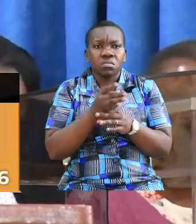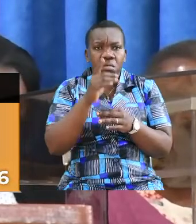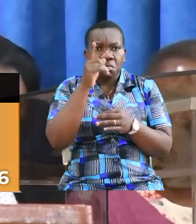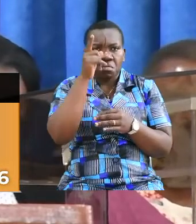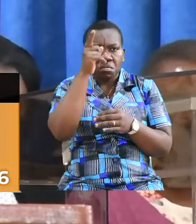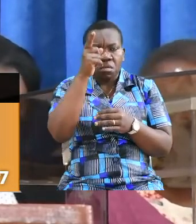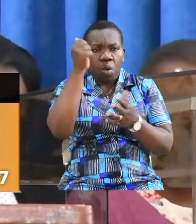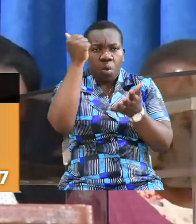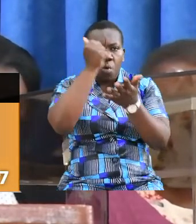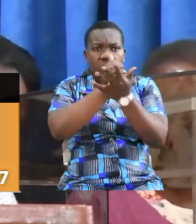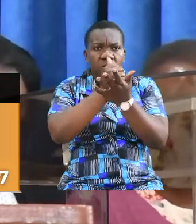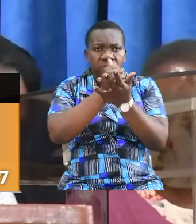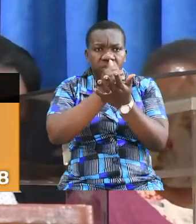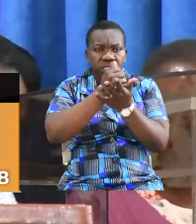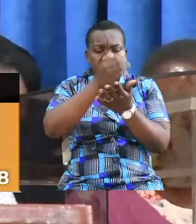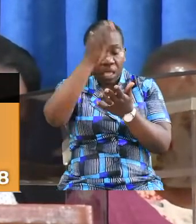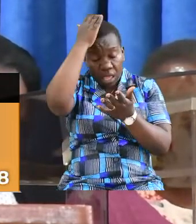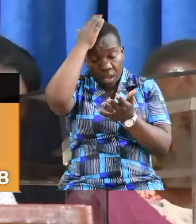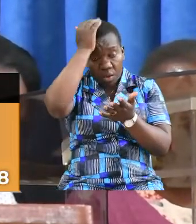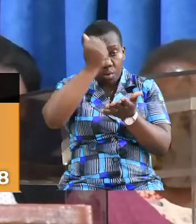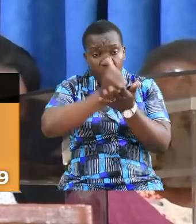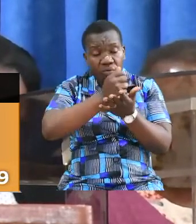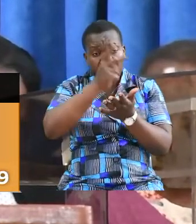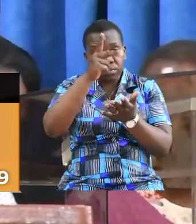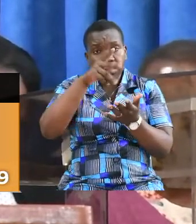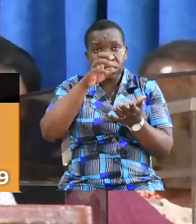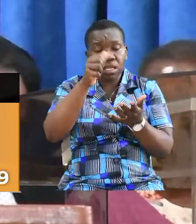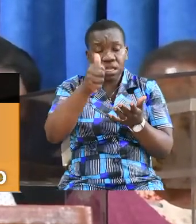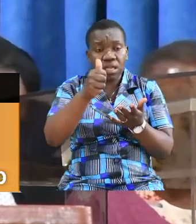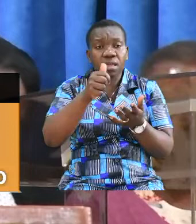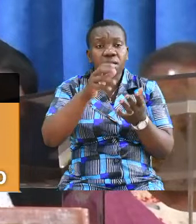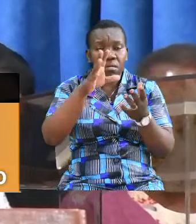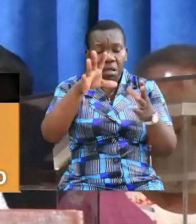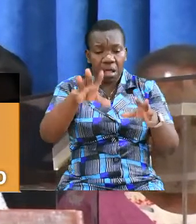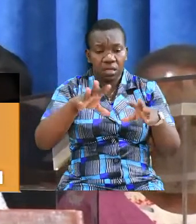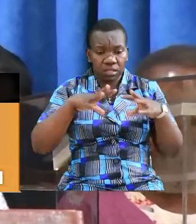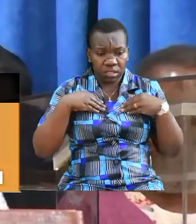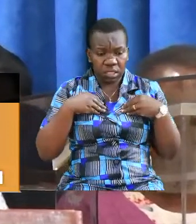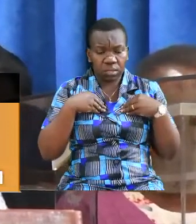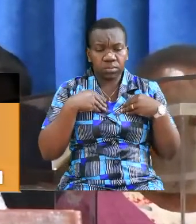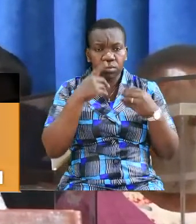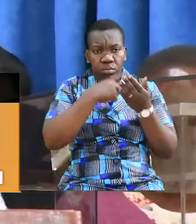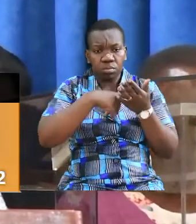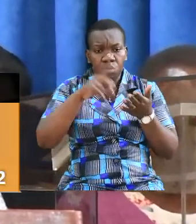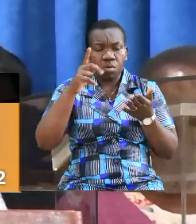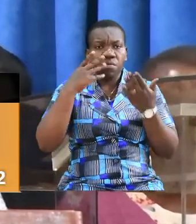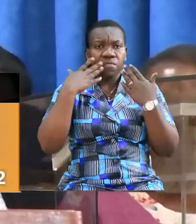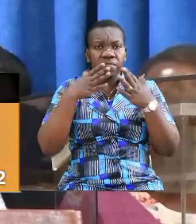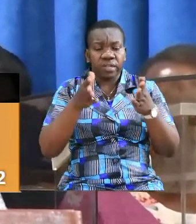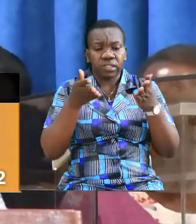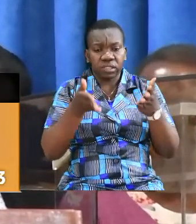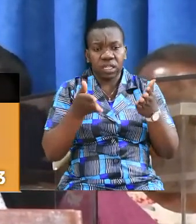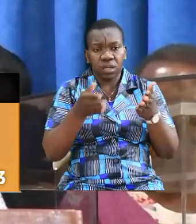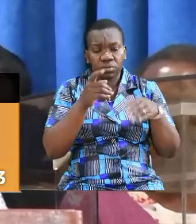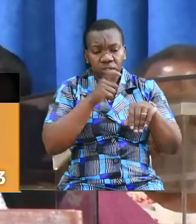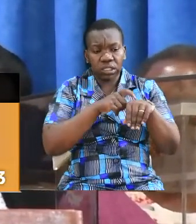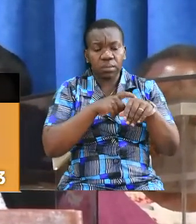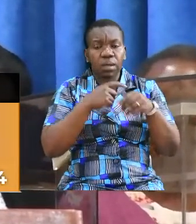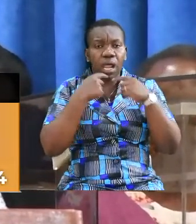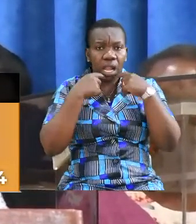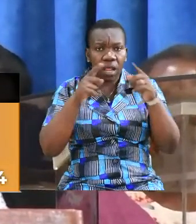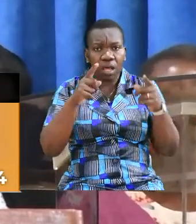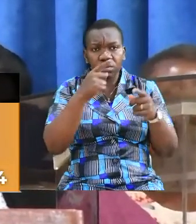and recommendation of the commission appointed to consider his case at Amendment 63/12